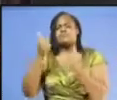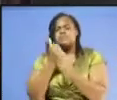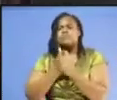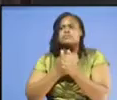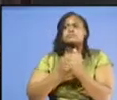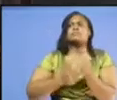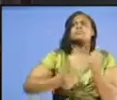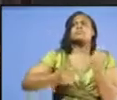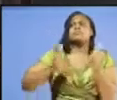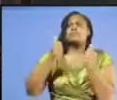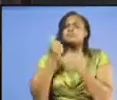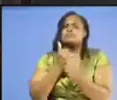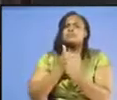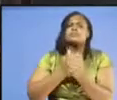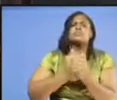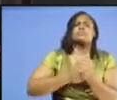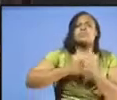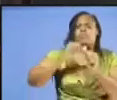mountains so